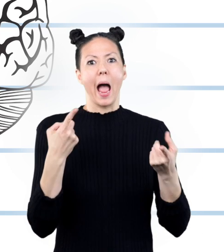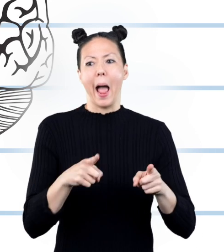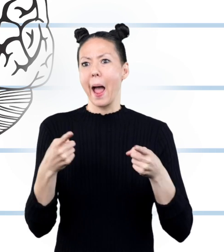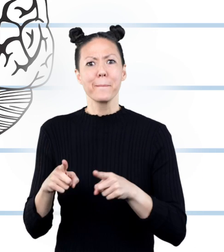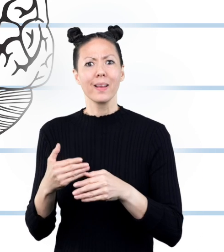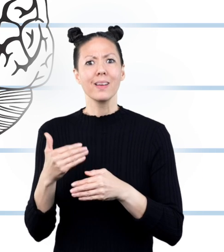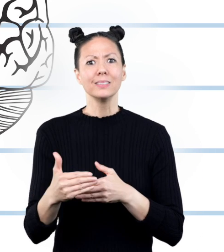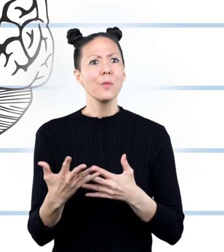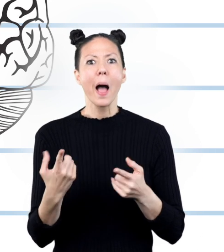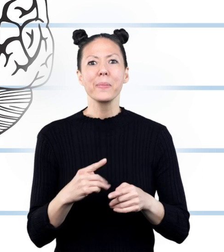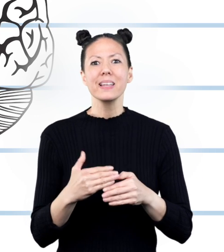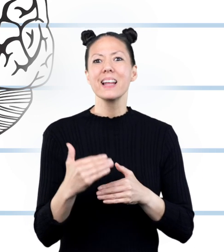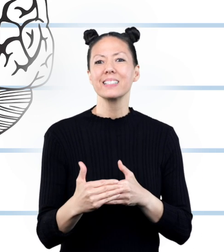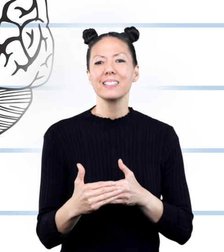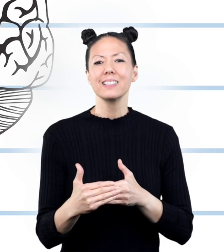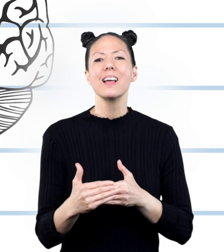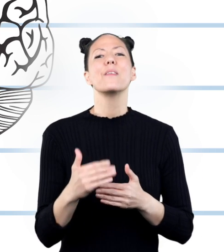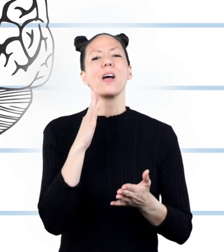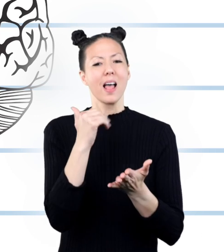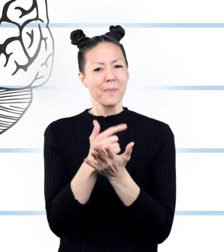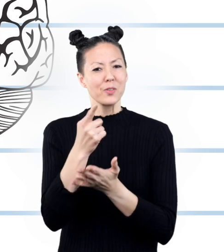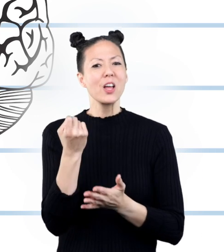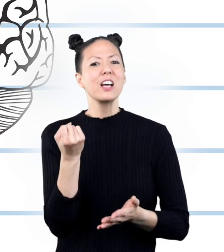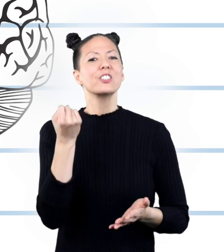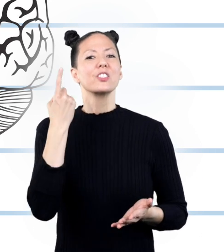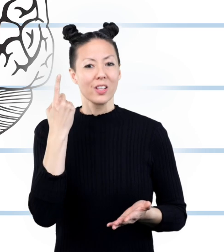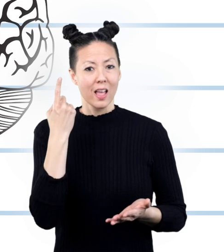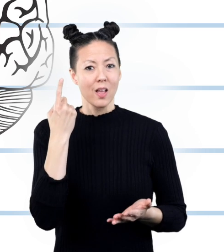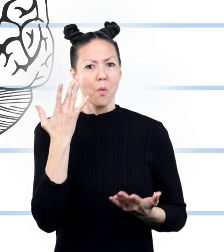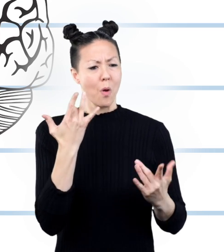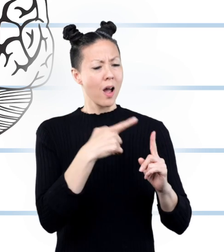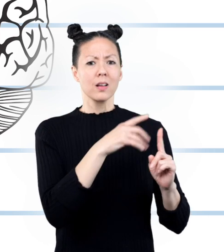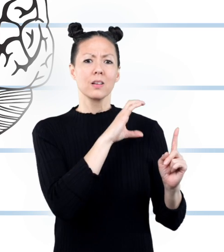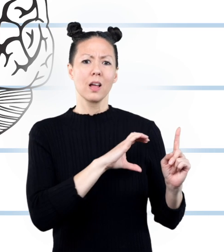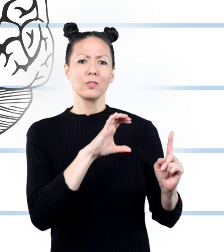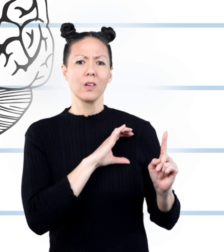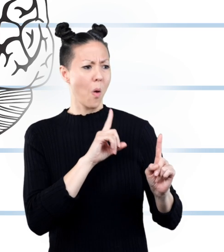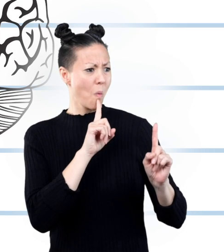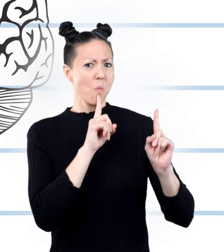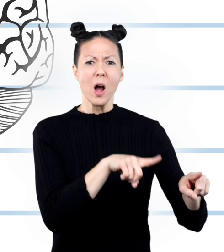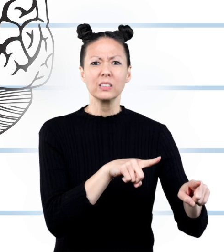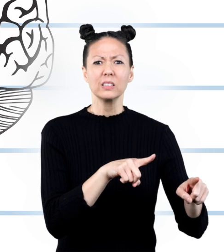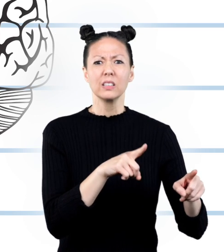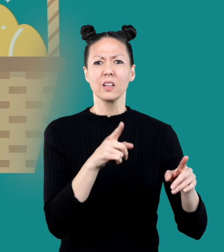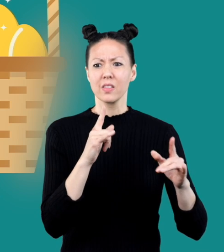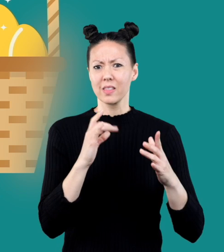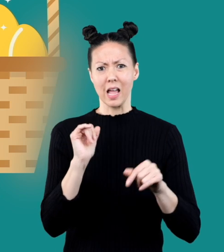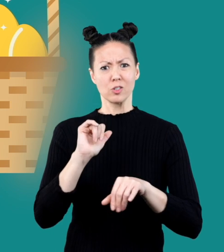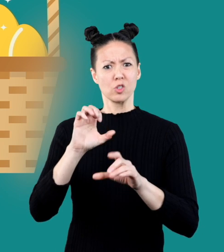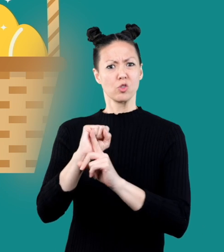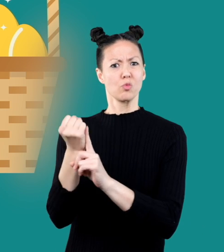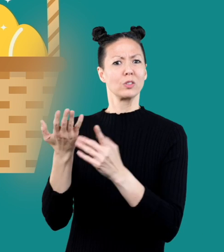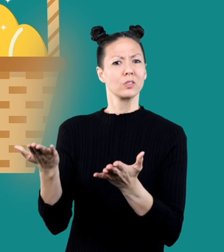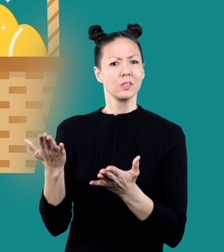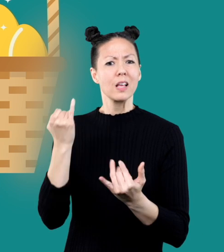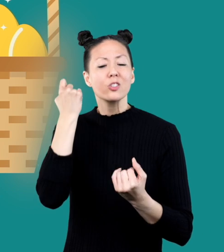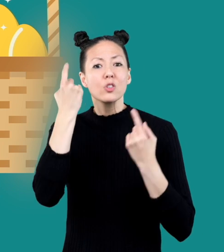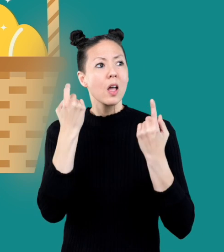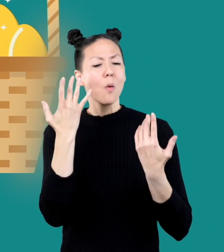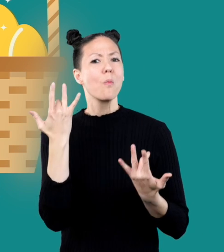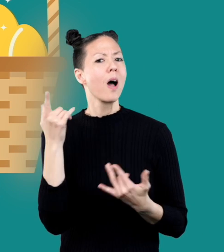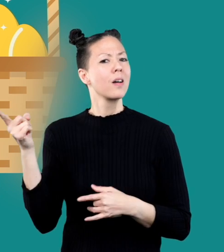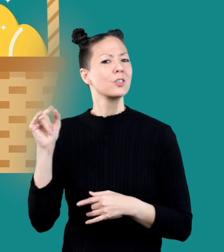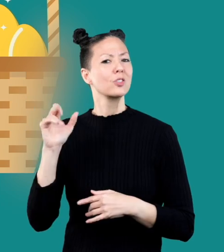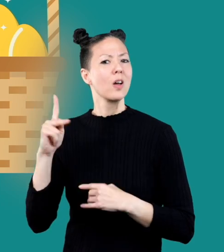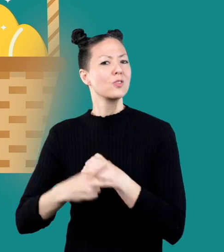next. It also helps you understand why a character reacts the way they do, like understanding why